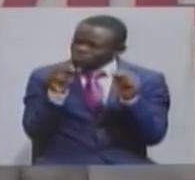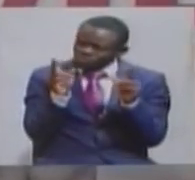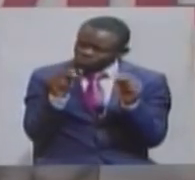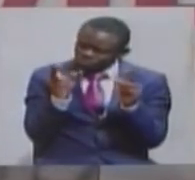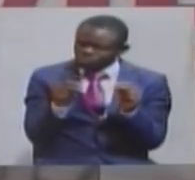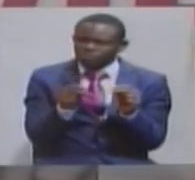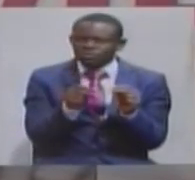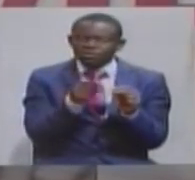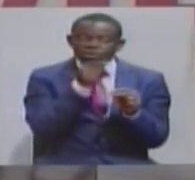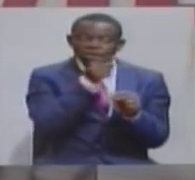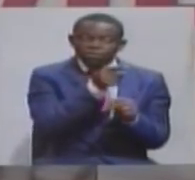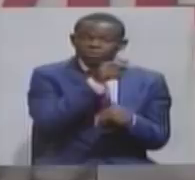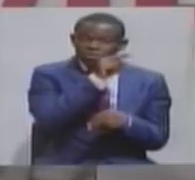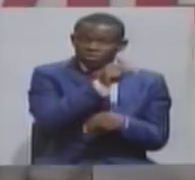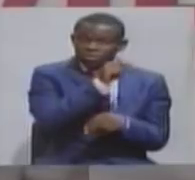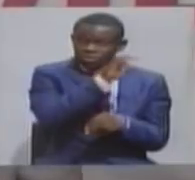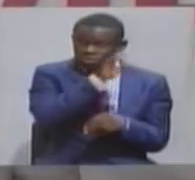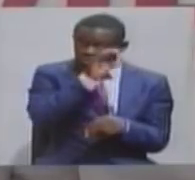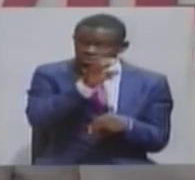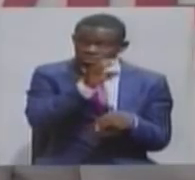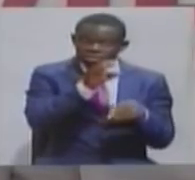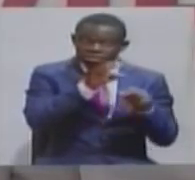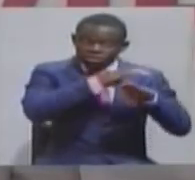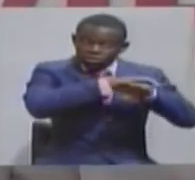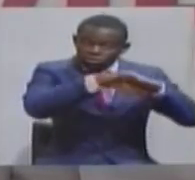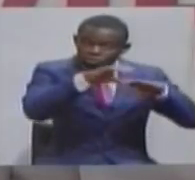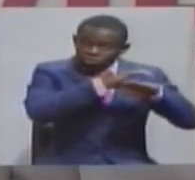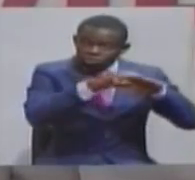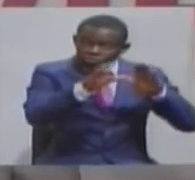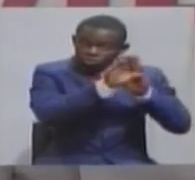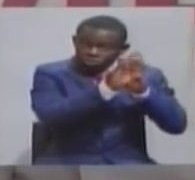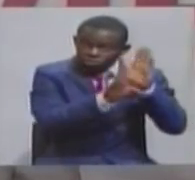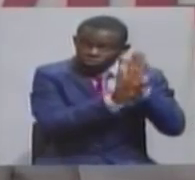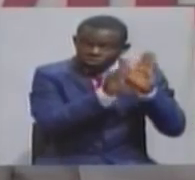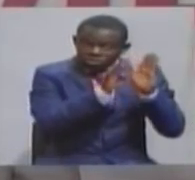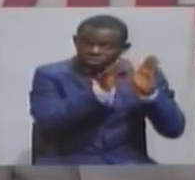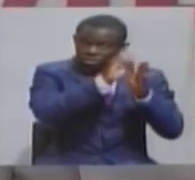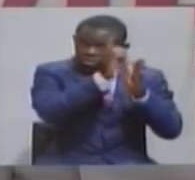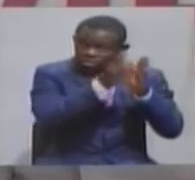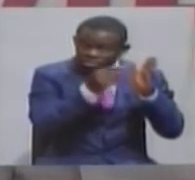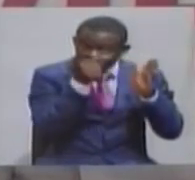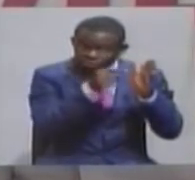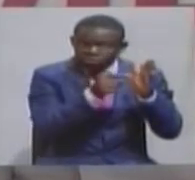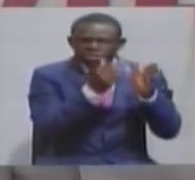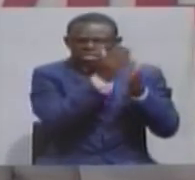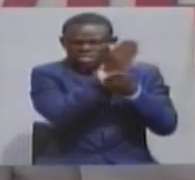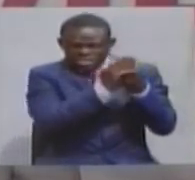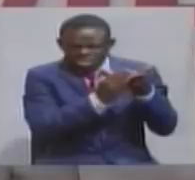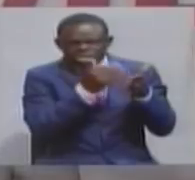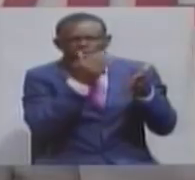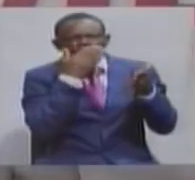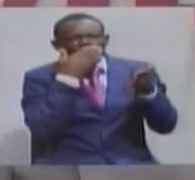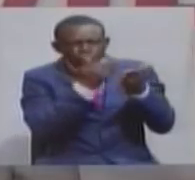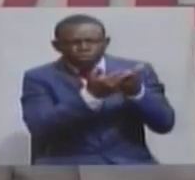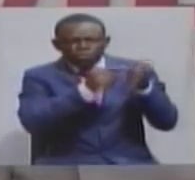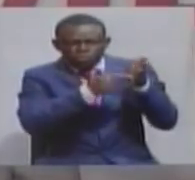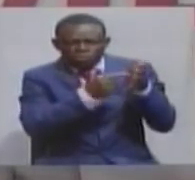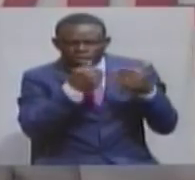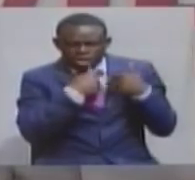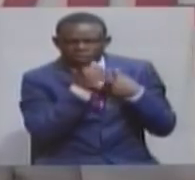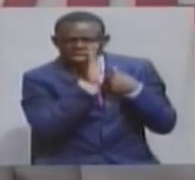all previous documents, had value in it. We didn't throw away the baby with the bathwater. We didn't.